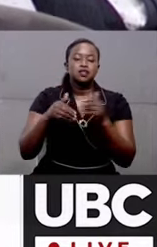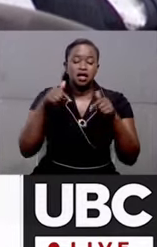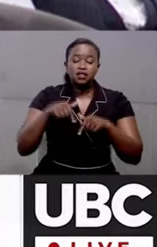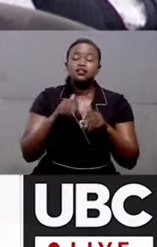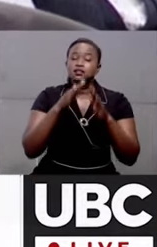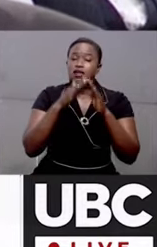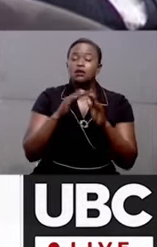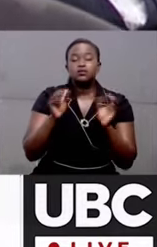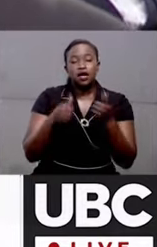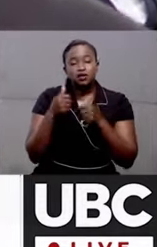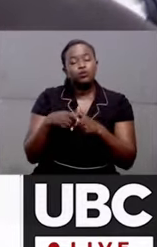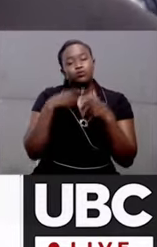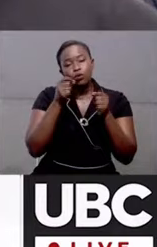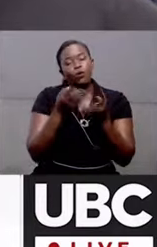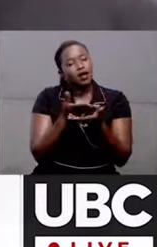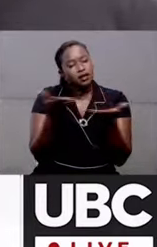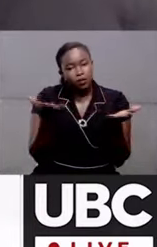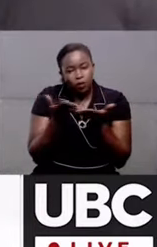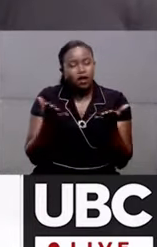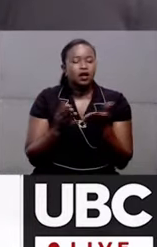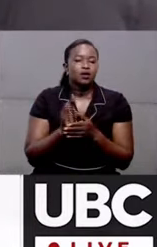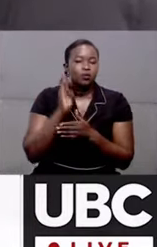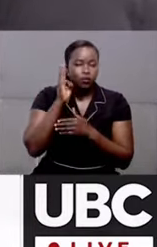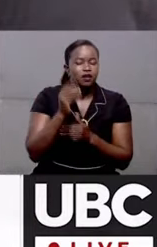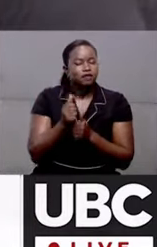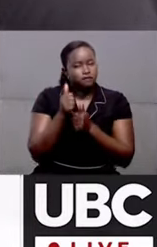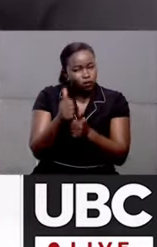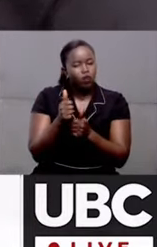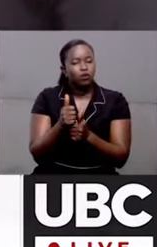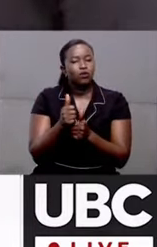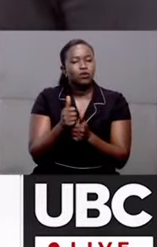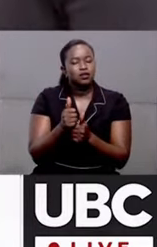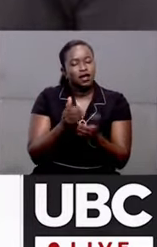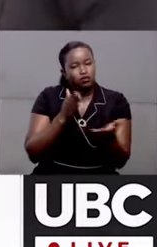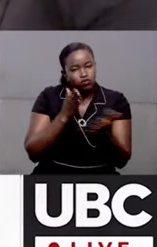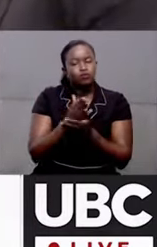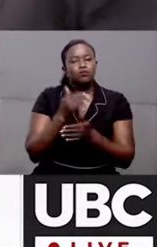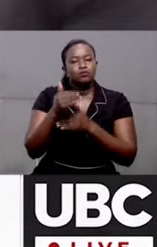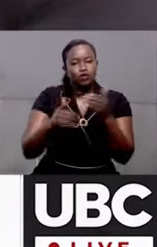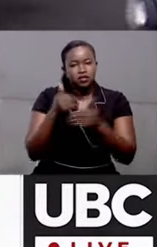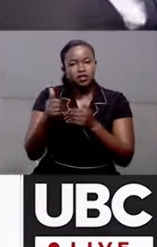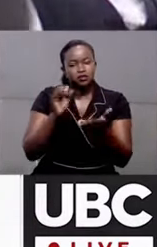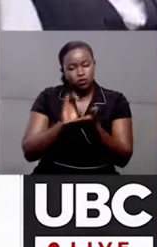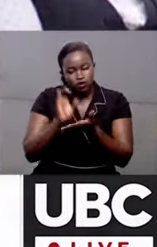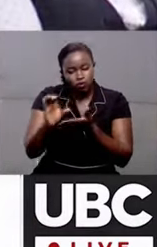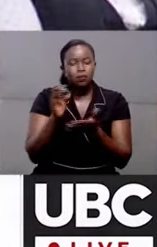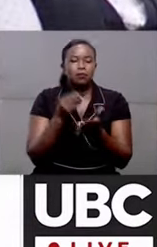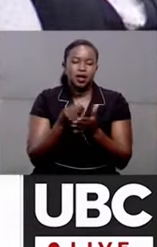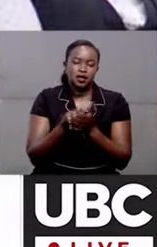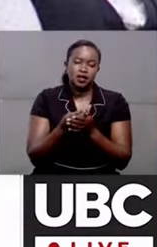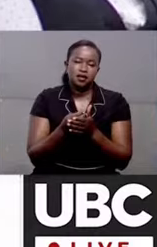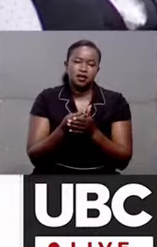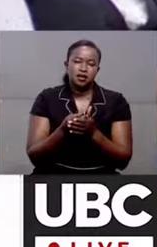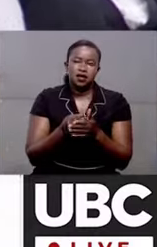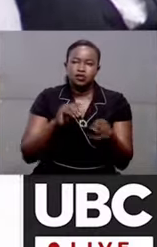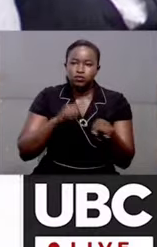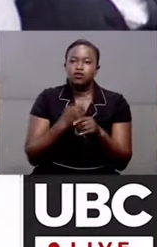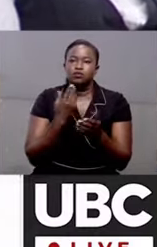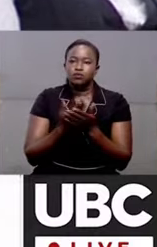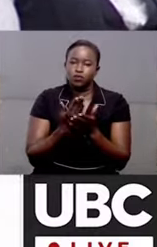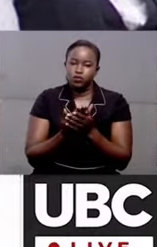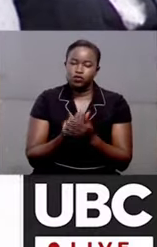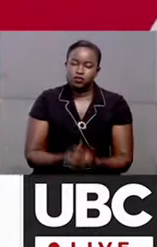not go anywhere. We shall entertain you and follow the due process and reallocate the money as and when you have proposed.